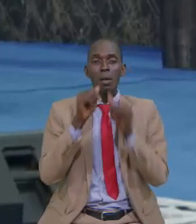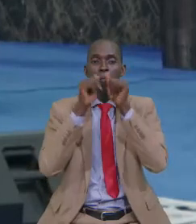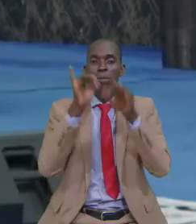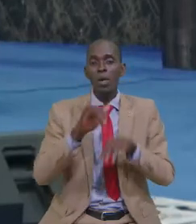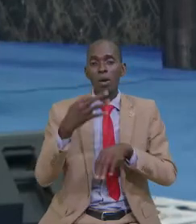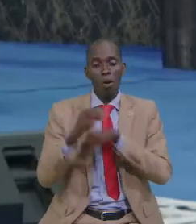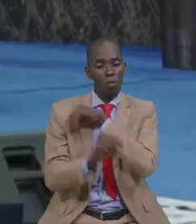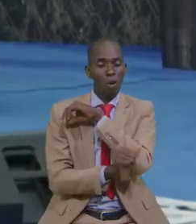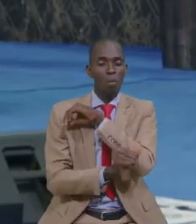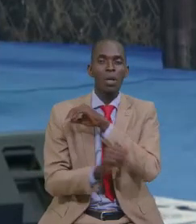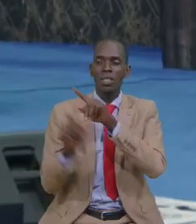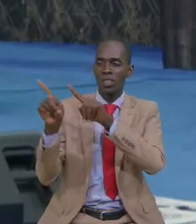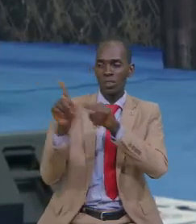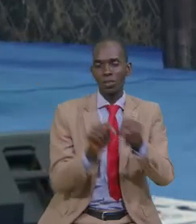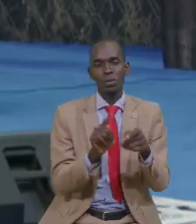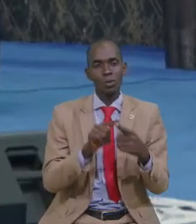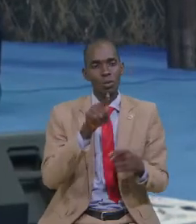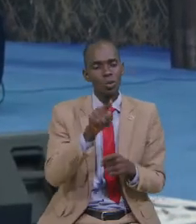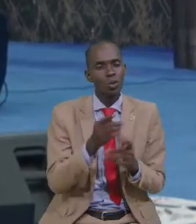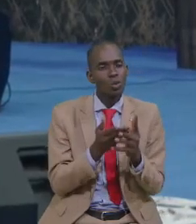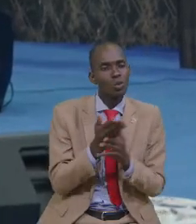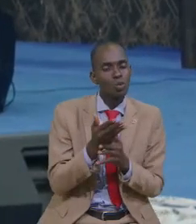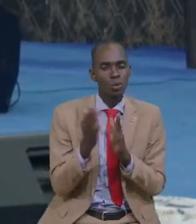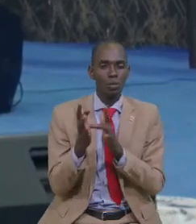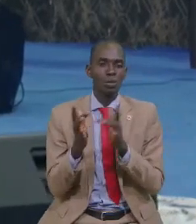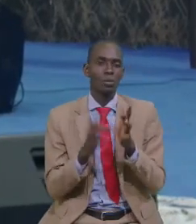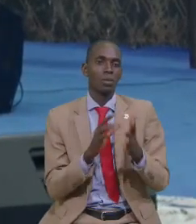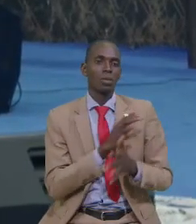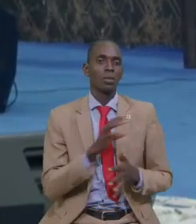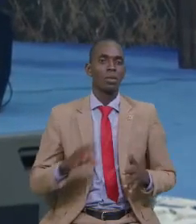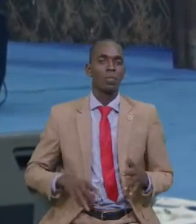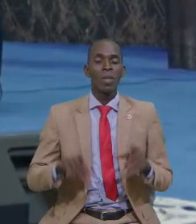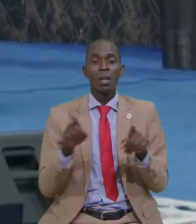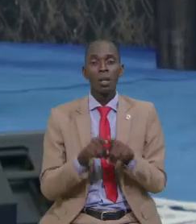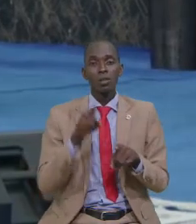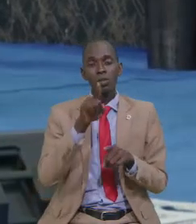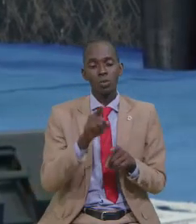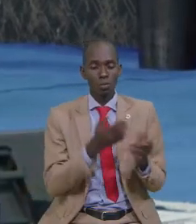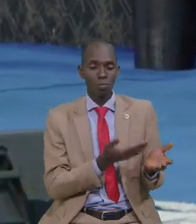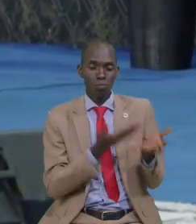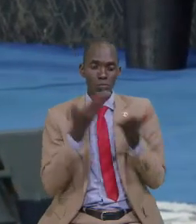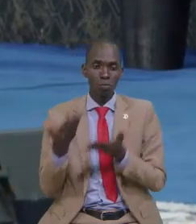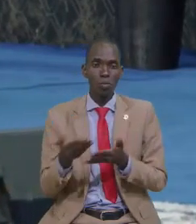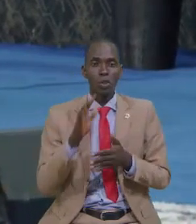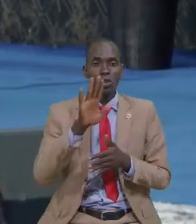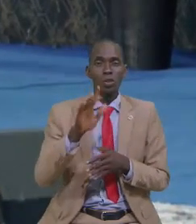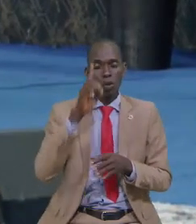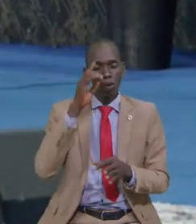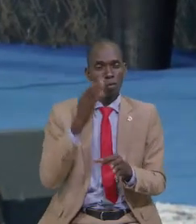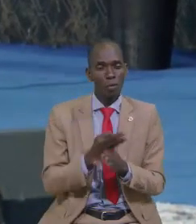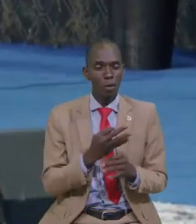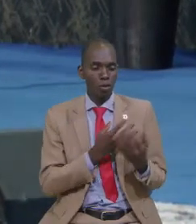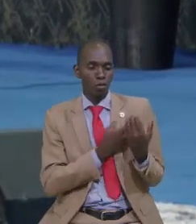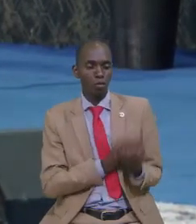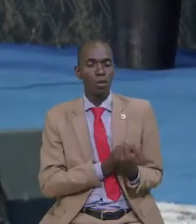upon you through Jesus Christ. As you place your faith, your confidence, your trust in